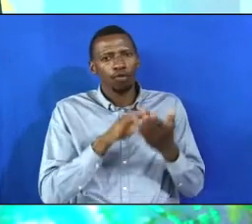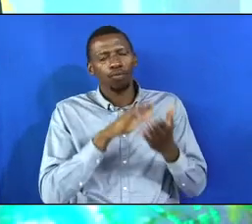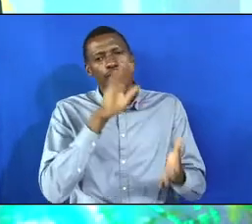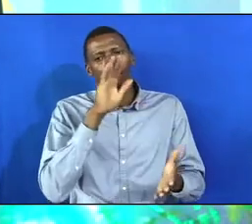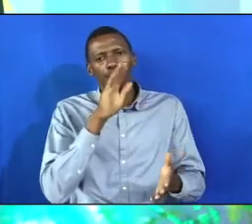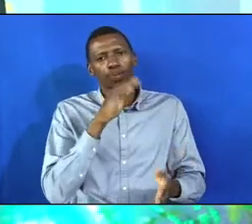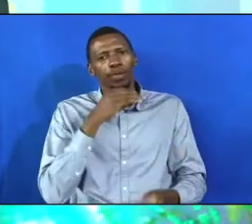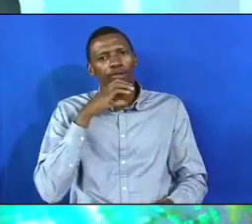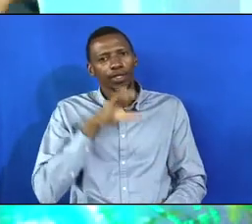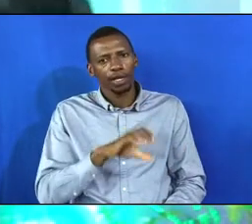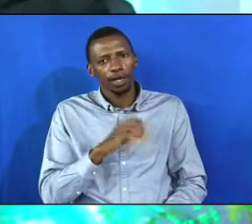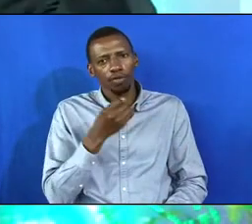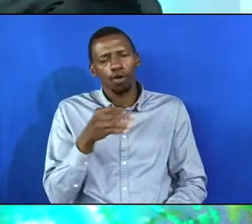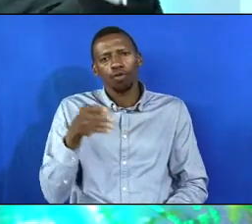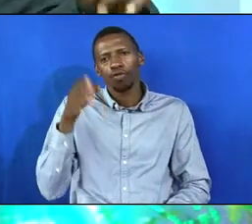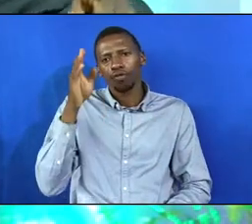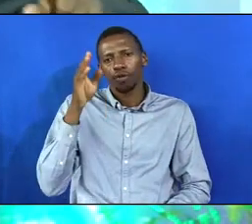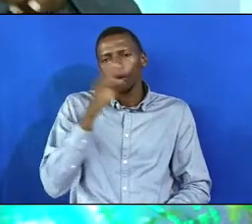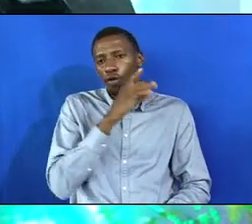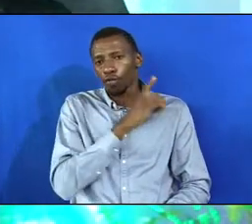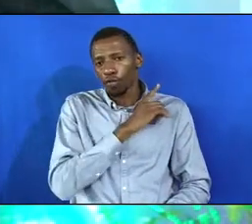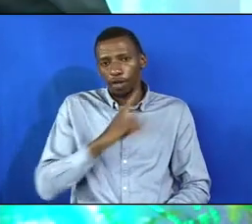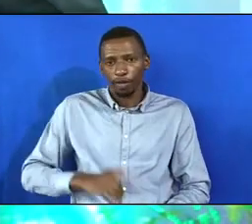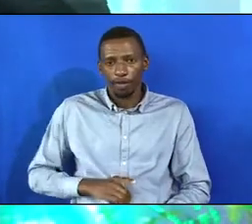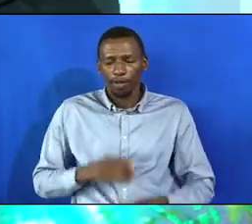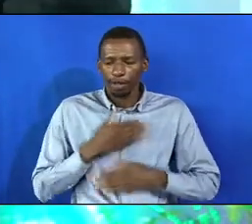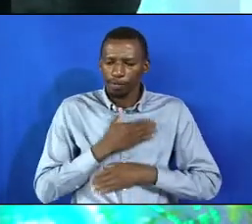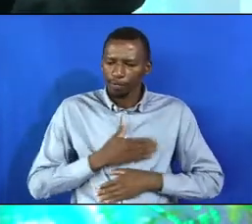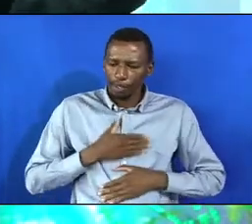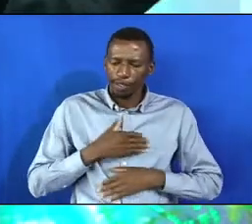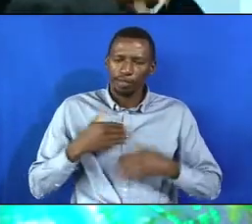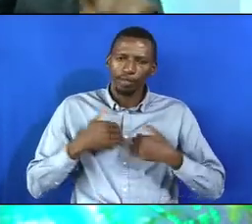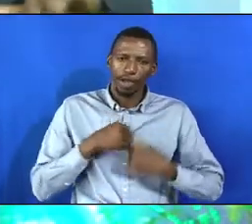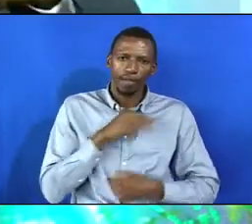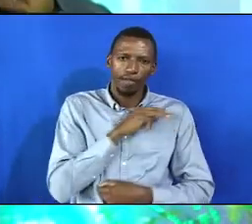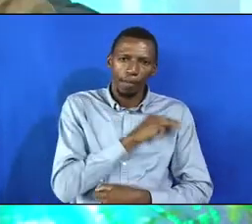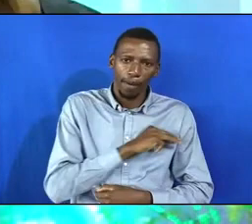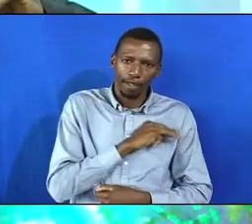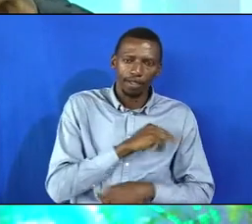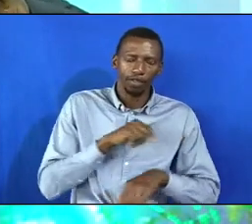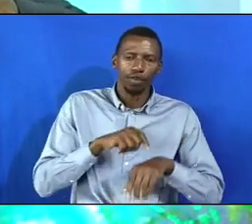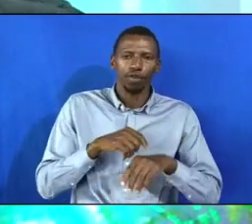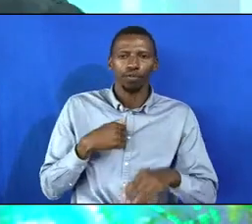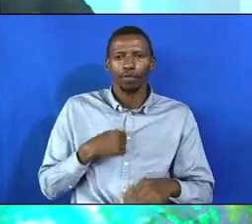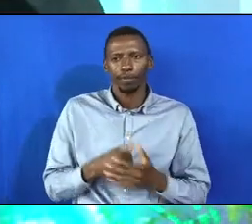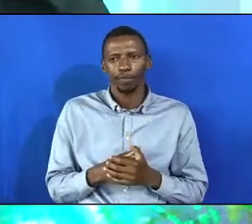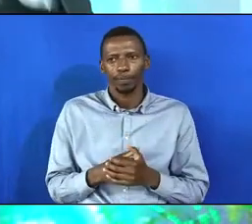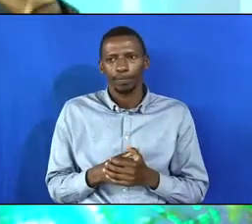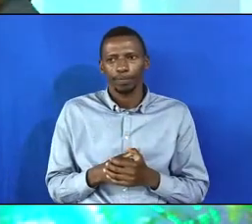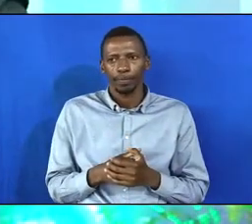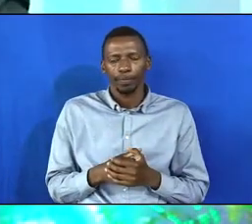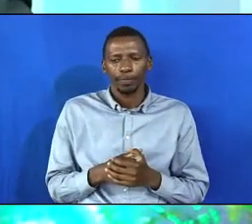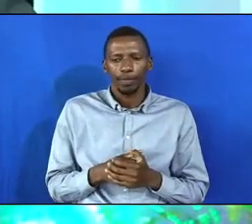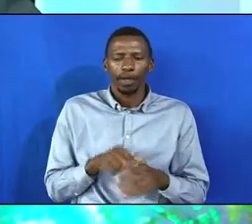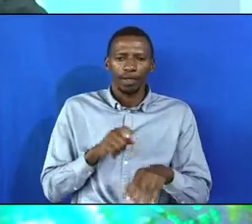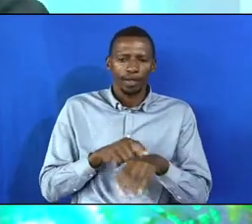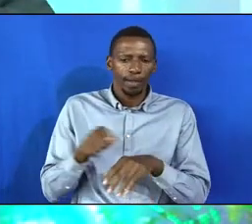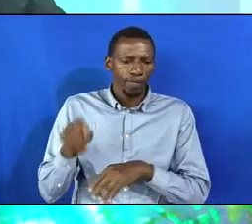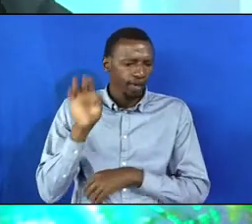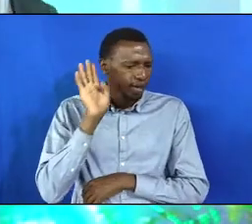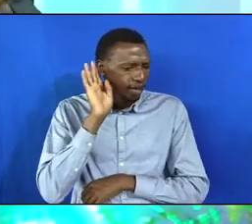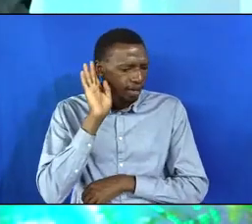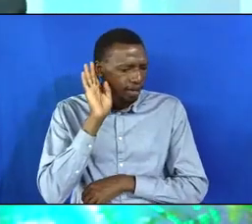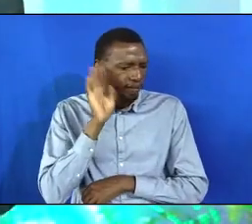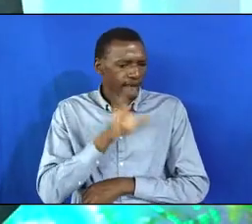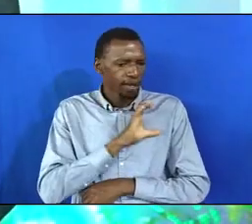me. At first, when he was told he had heard about the tidings of Christ, how he had healed many people, how